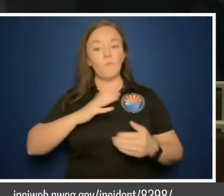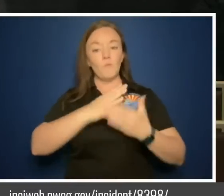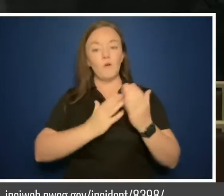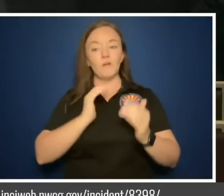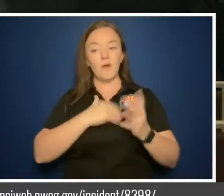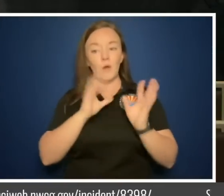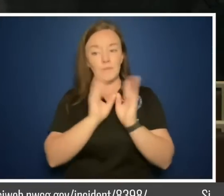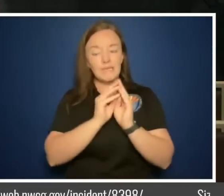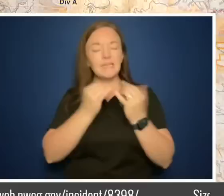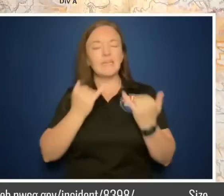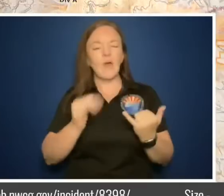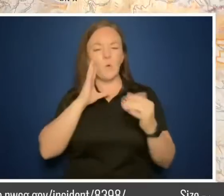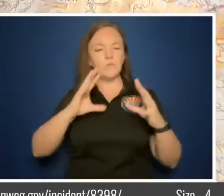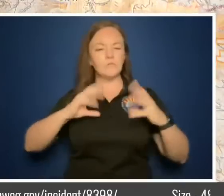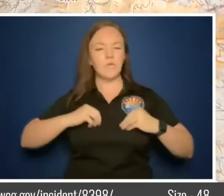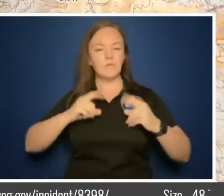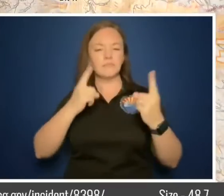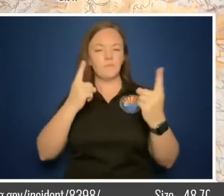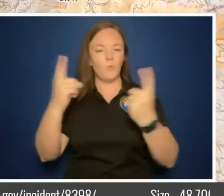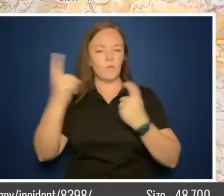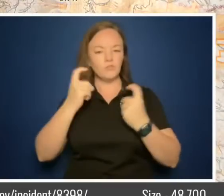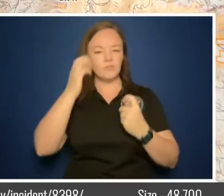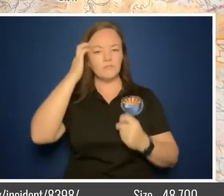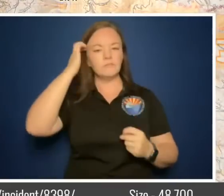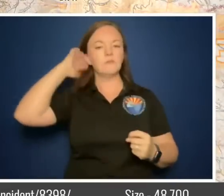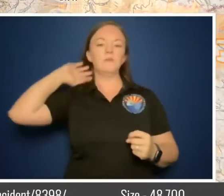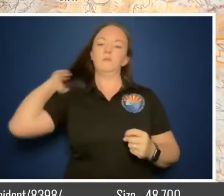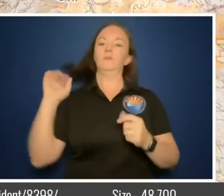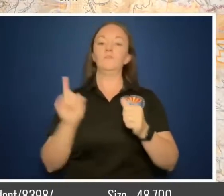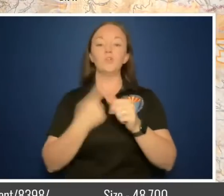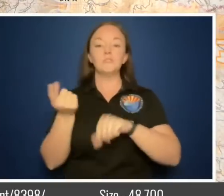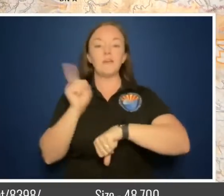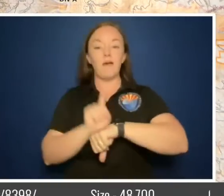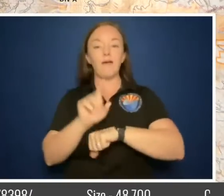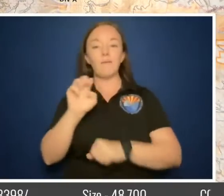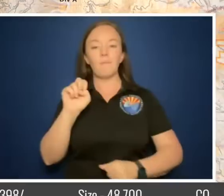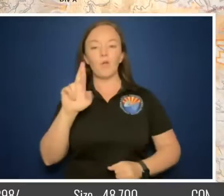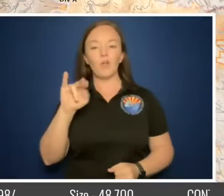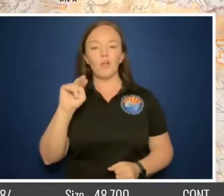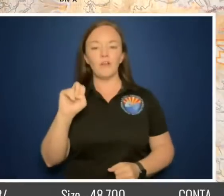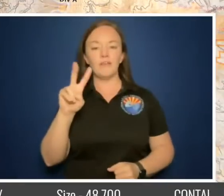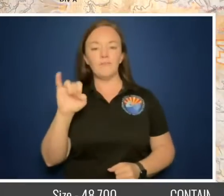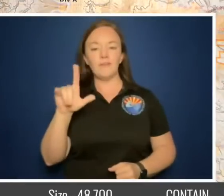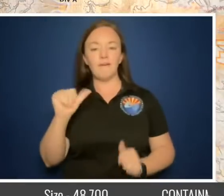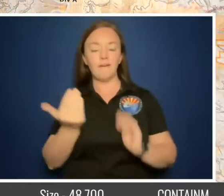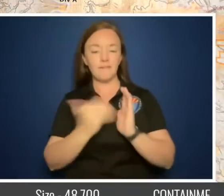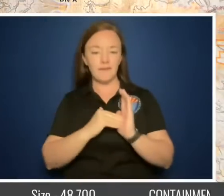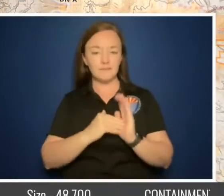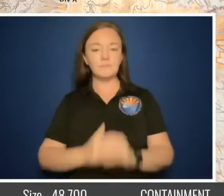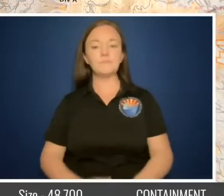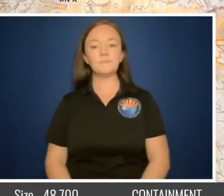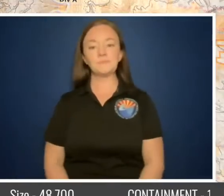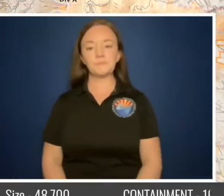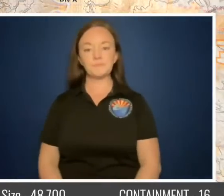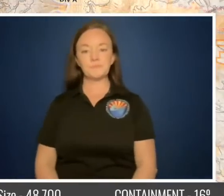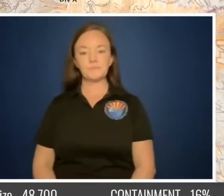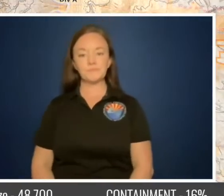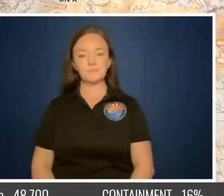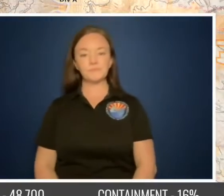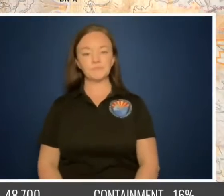go into questions and answers. First up, we're going to bring back Ernie Villa, our Operations Section Chief, with a question or an answer with your question.